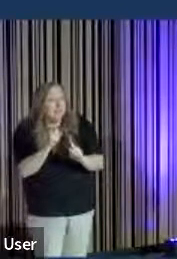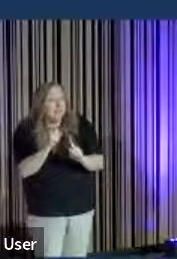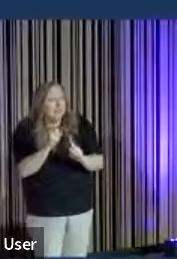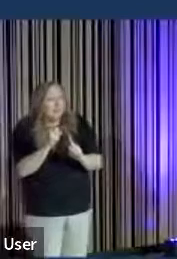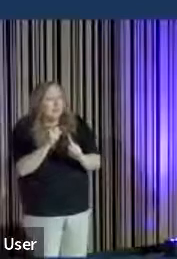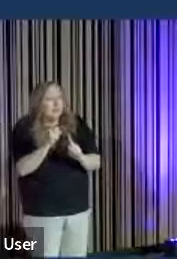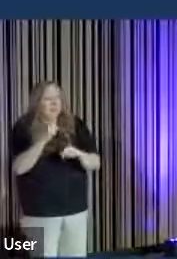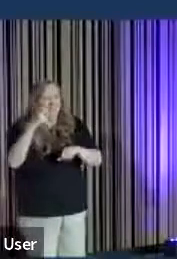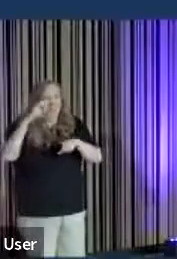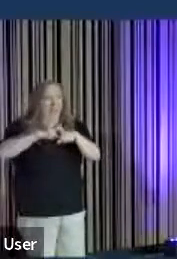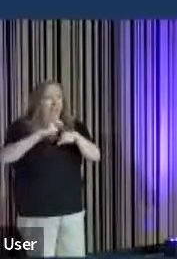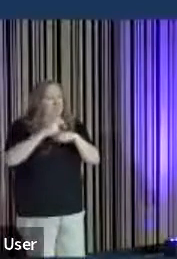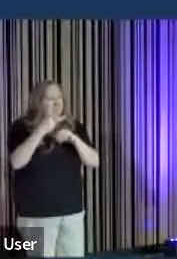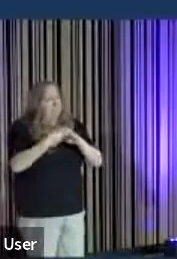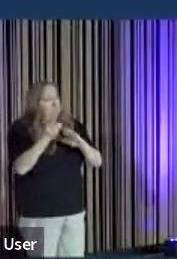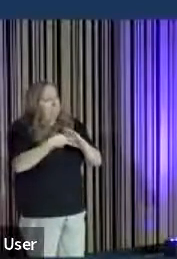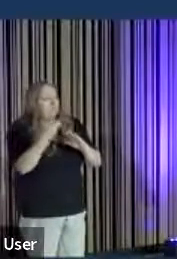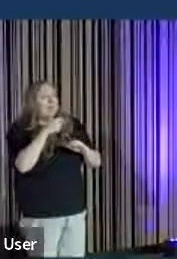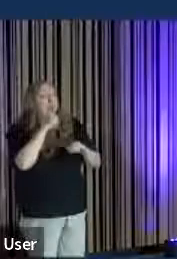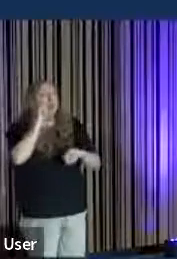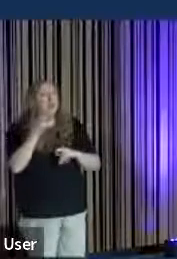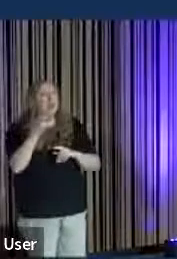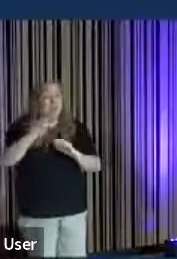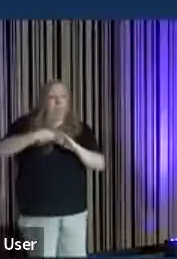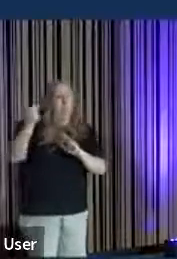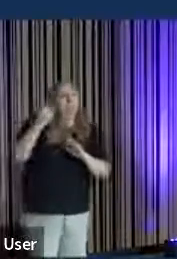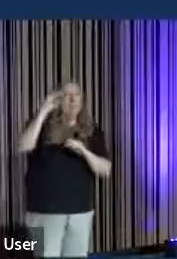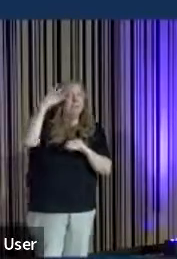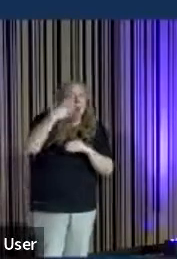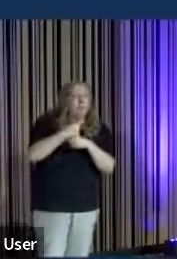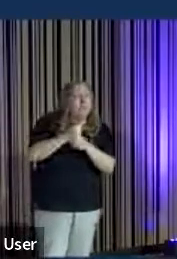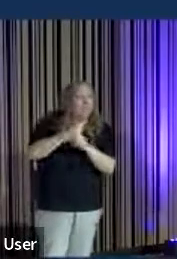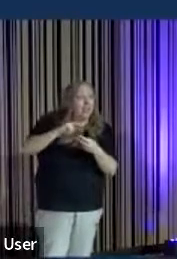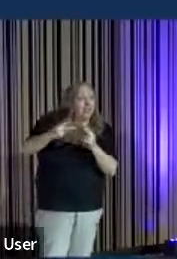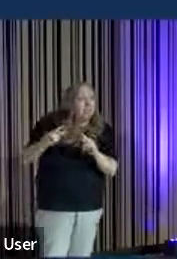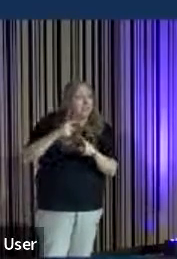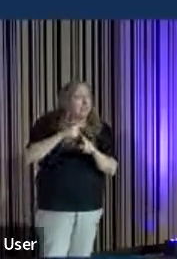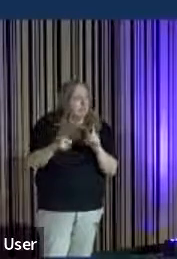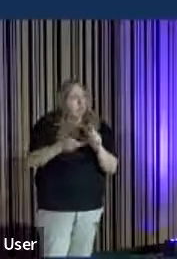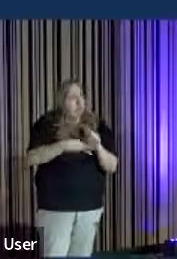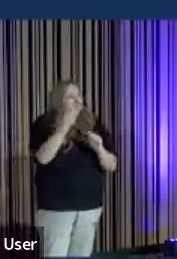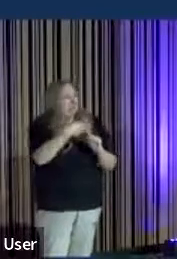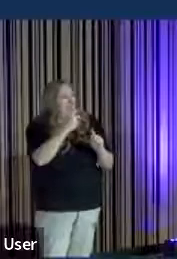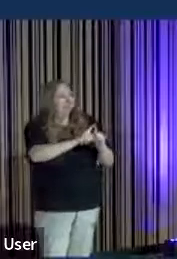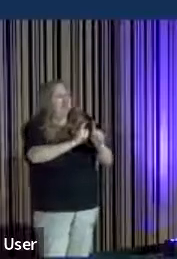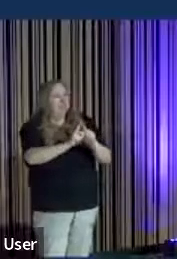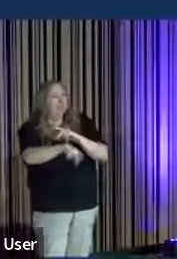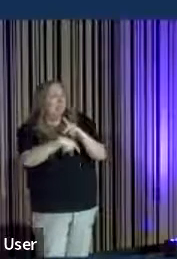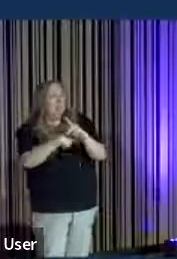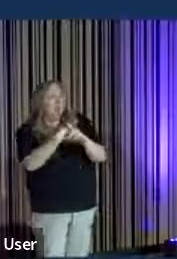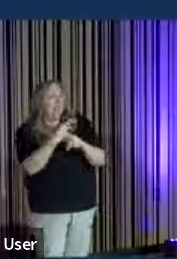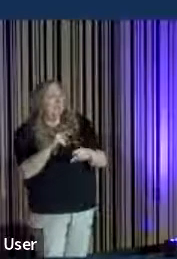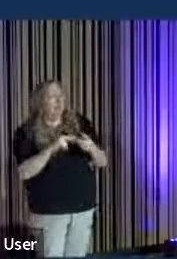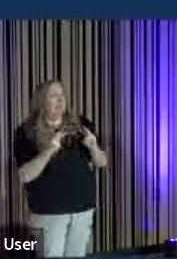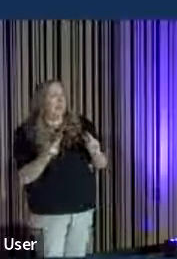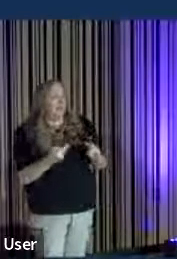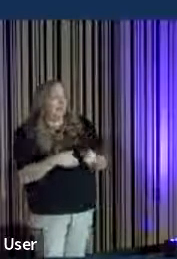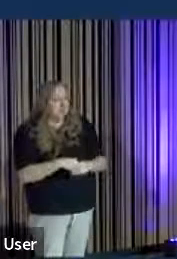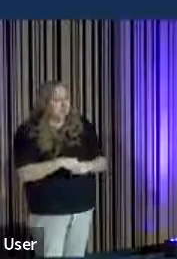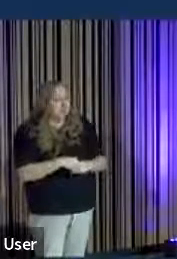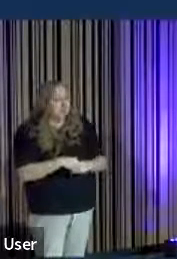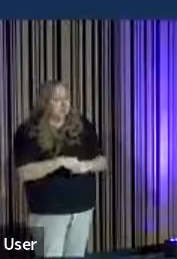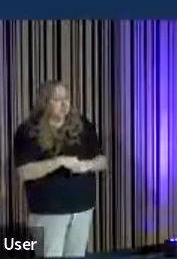impact is far more than just photosynthesis. And we're interested in exploring that in a very comprehensive way. So this is actually a